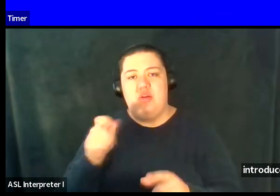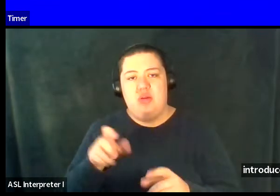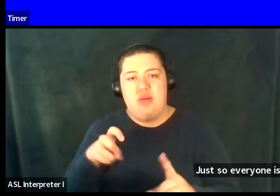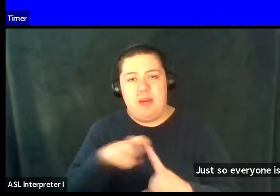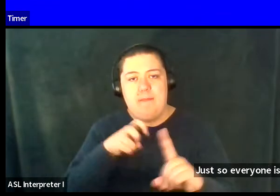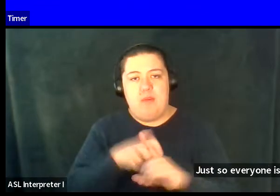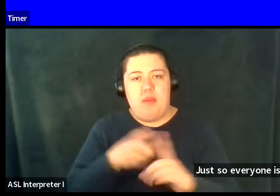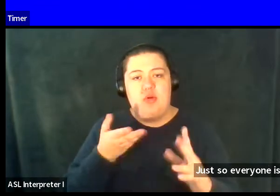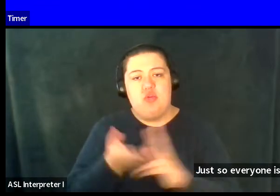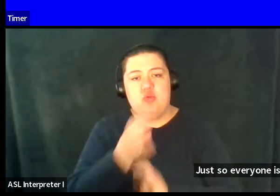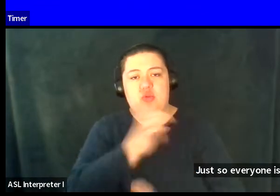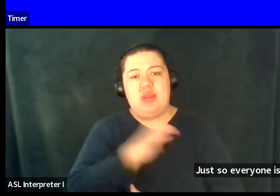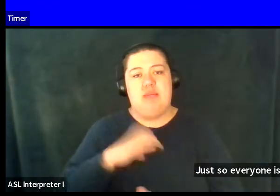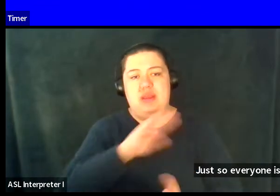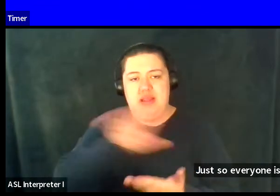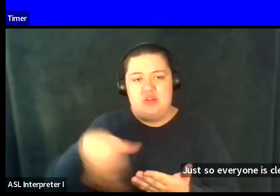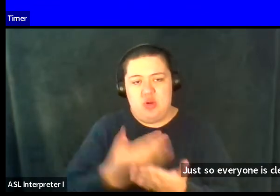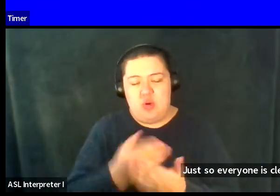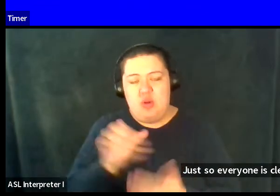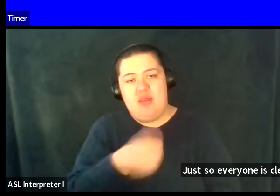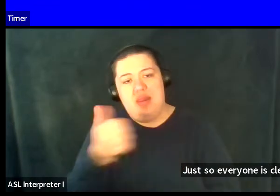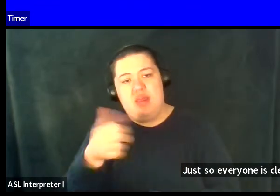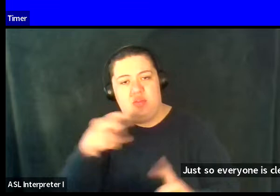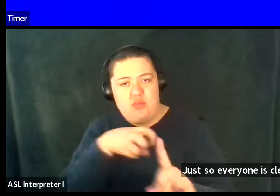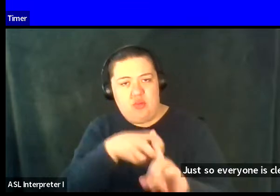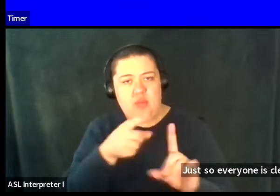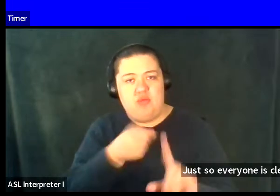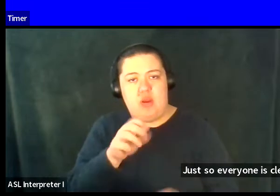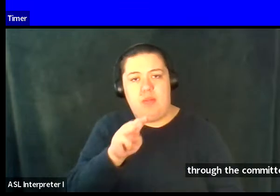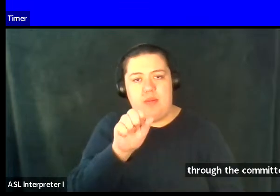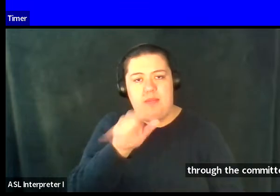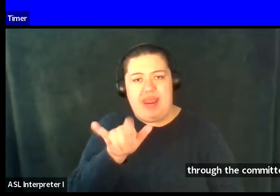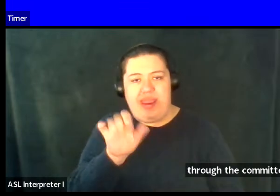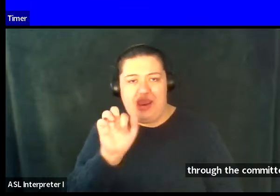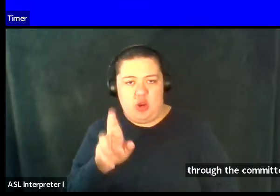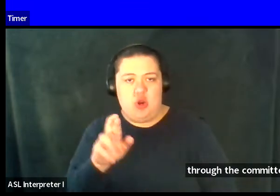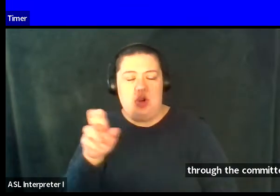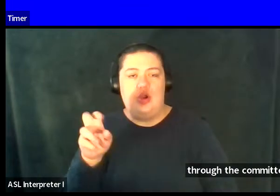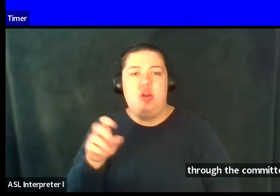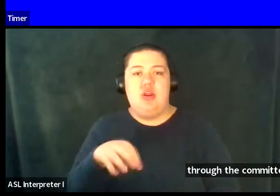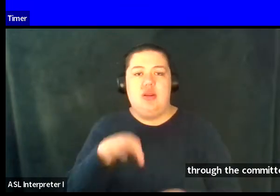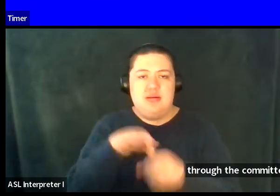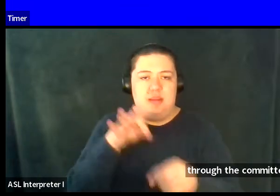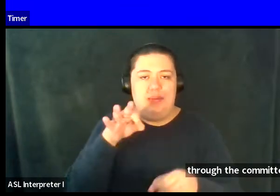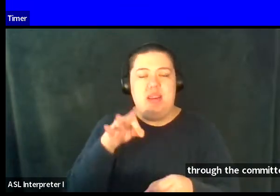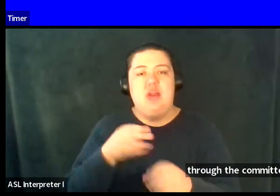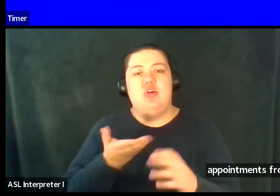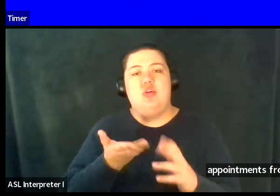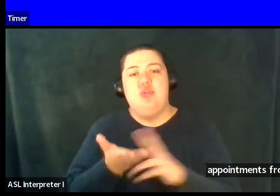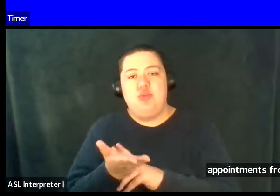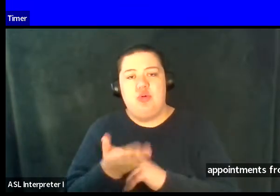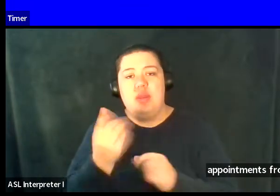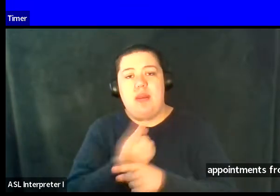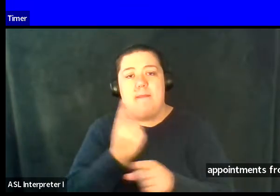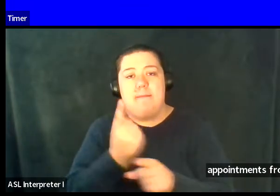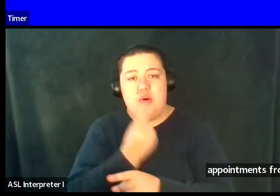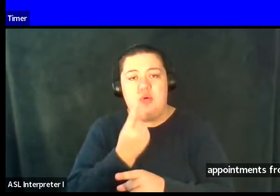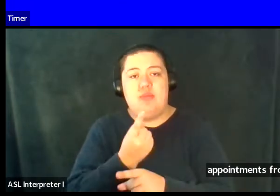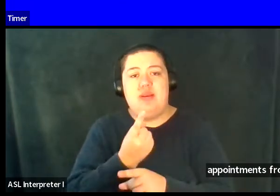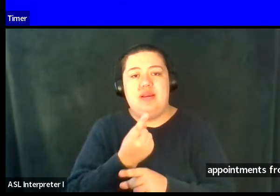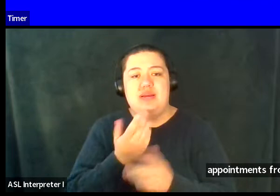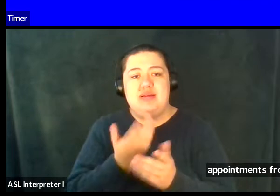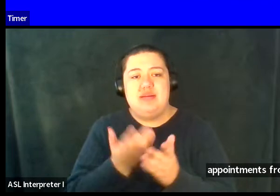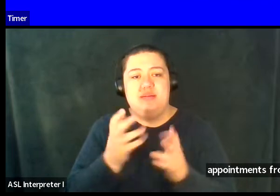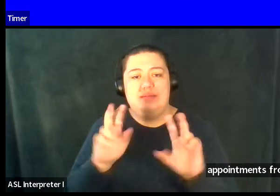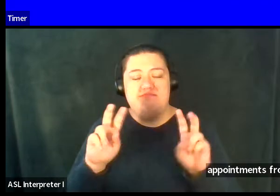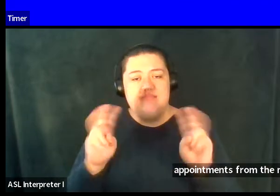Whole, and the other appointments from the mayor, nominations to the mayor, go through the appropriate subject matter